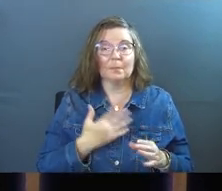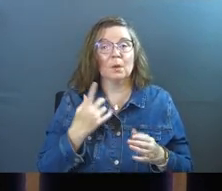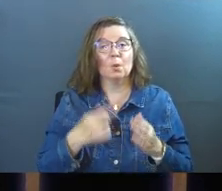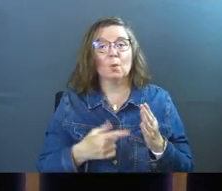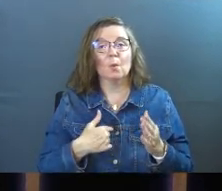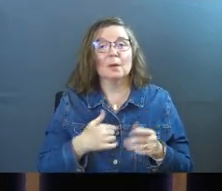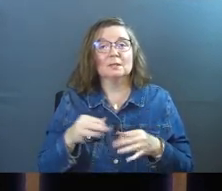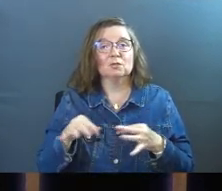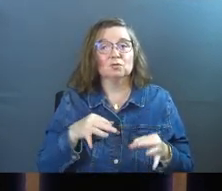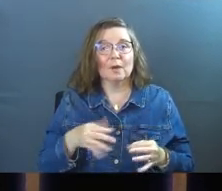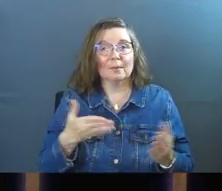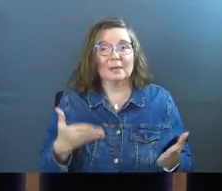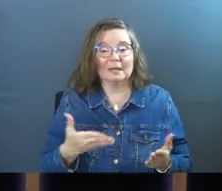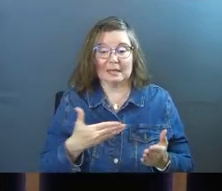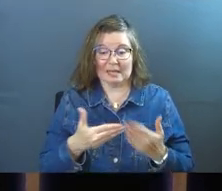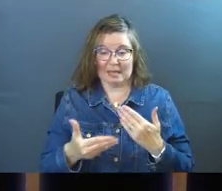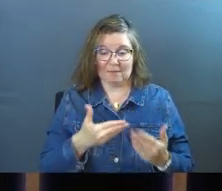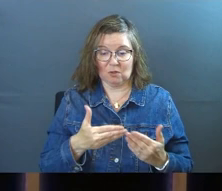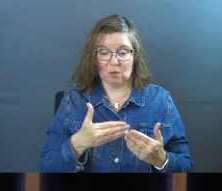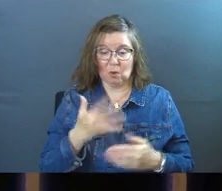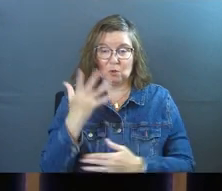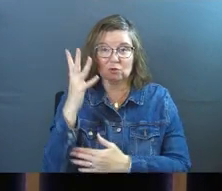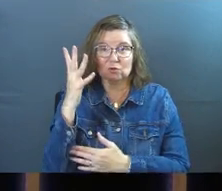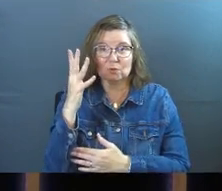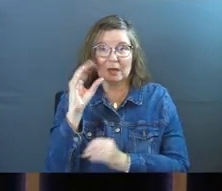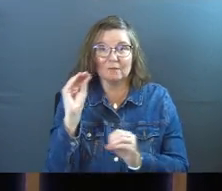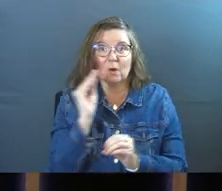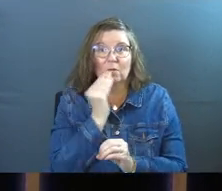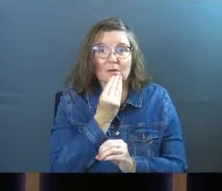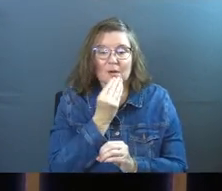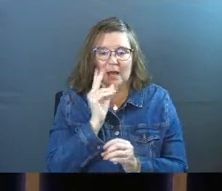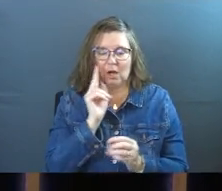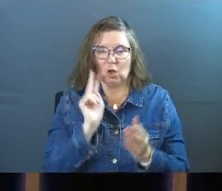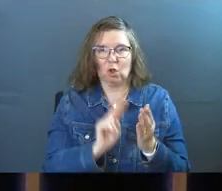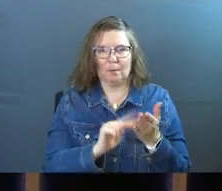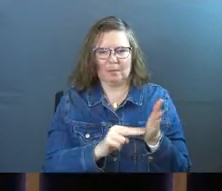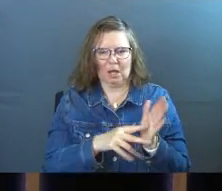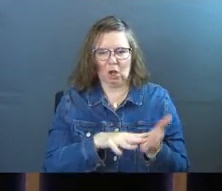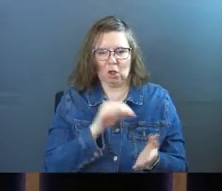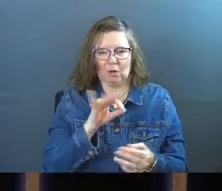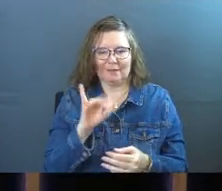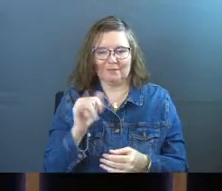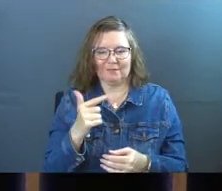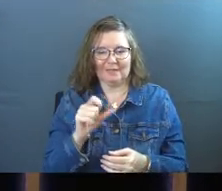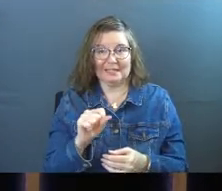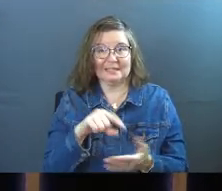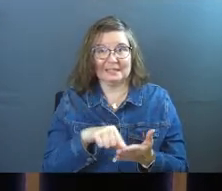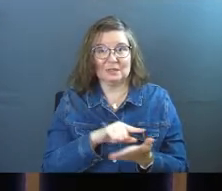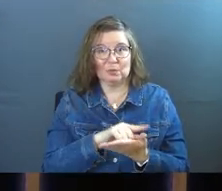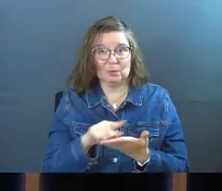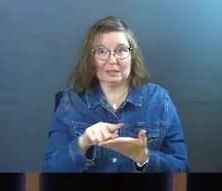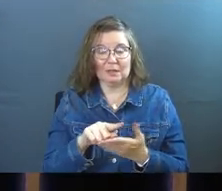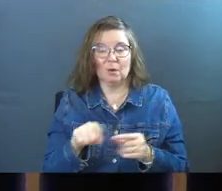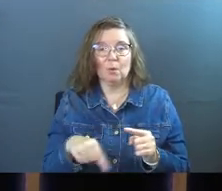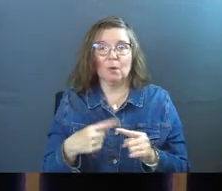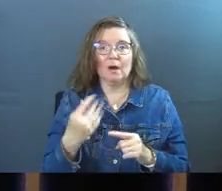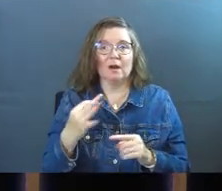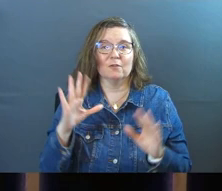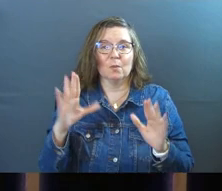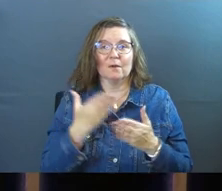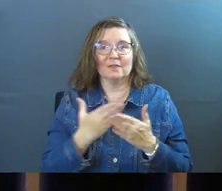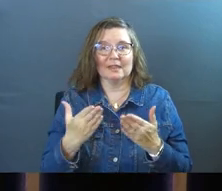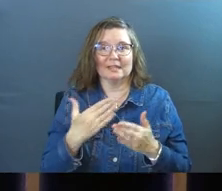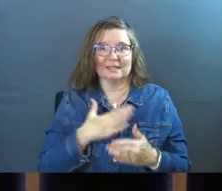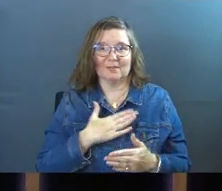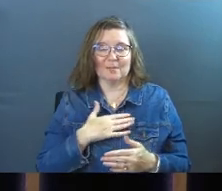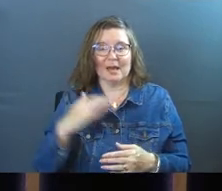And what's he describing here? Even though the fig trees have no blossoms. I had to look that up and learn about figs this week. One of the wonderful